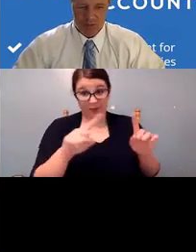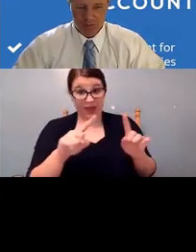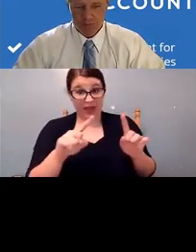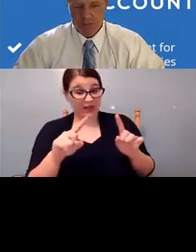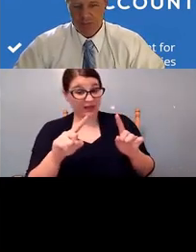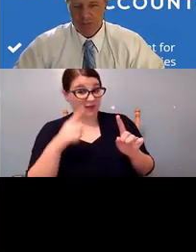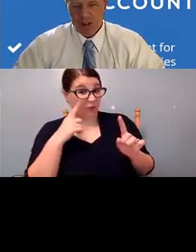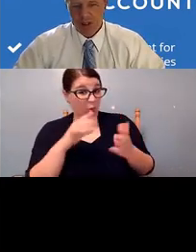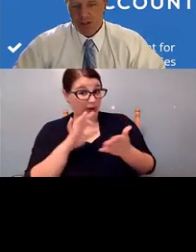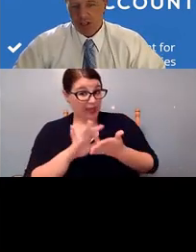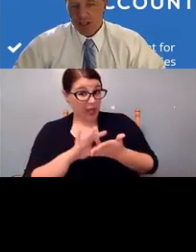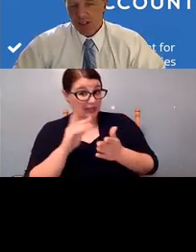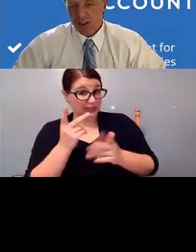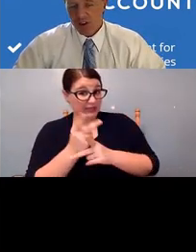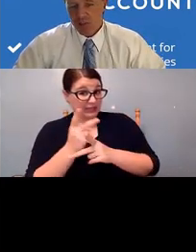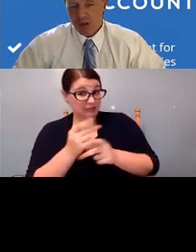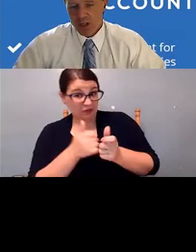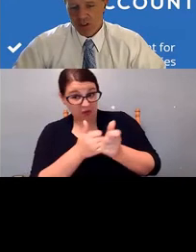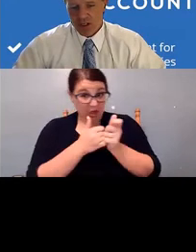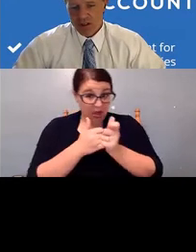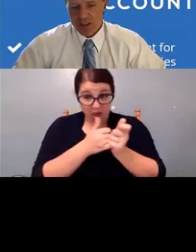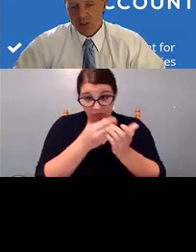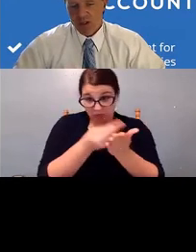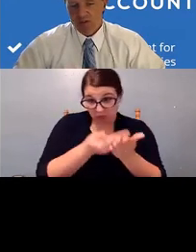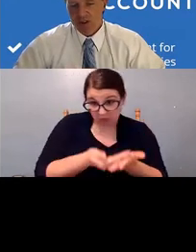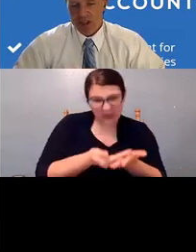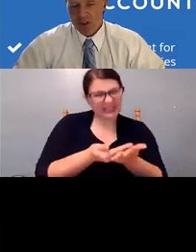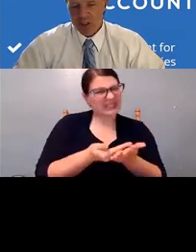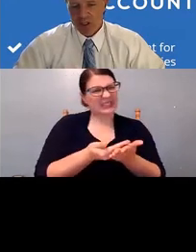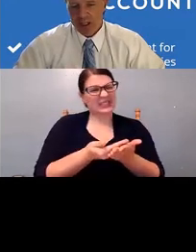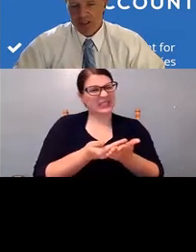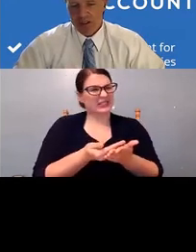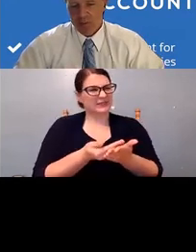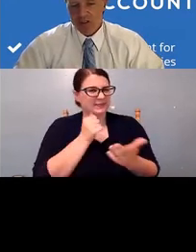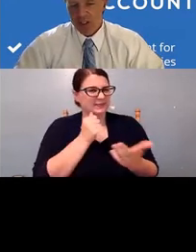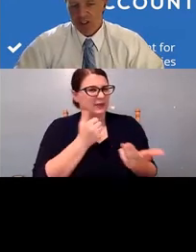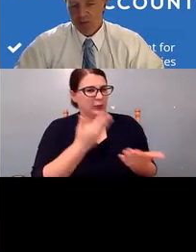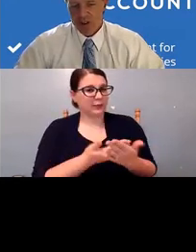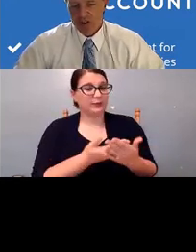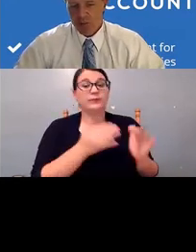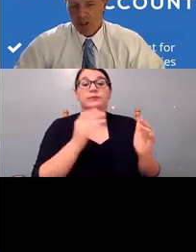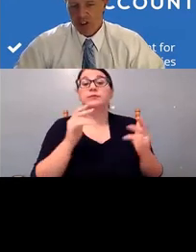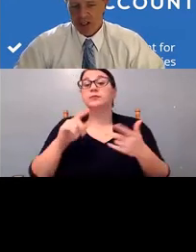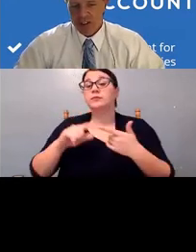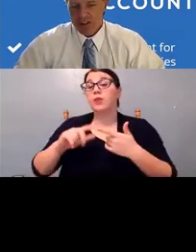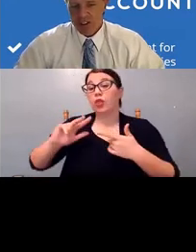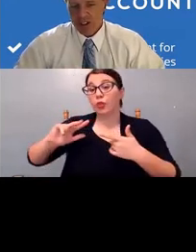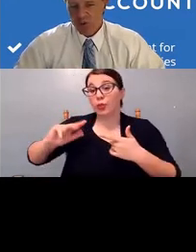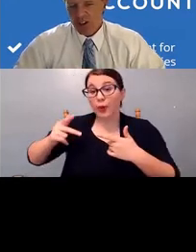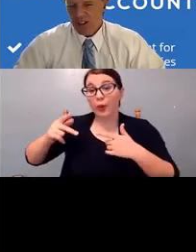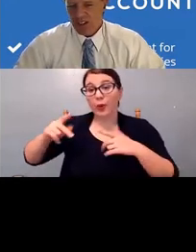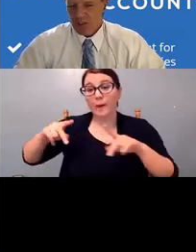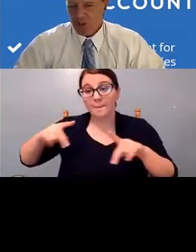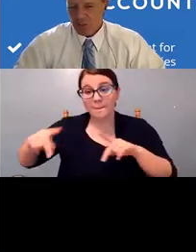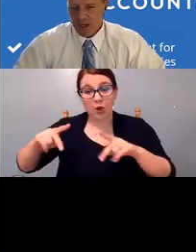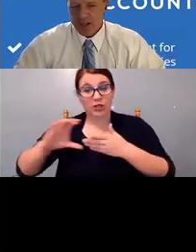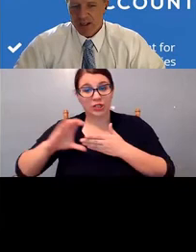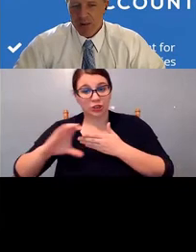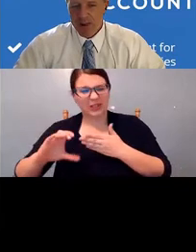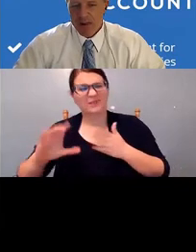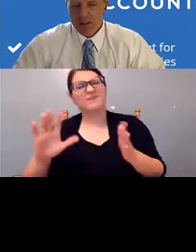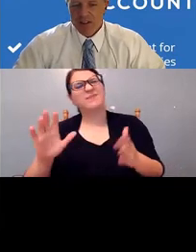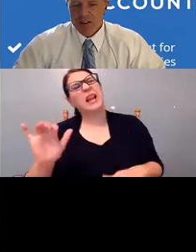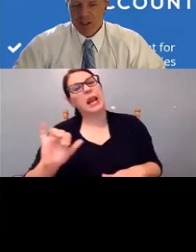desirable. Second is a third-party check. These were covered last week again in the presentation, but third-party check is, we call it like bill